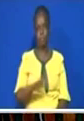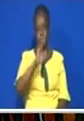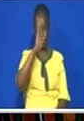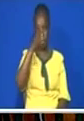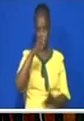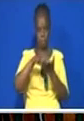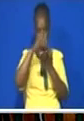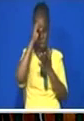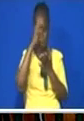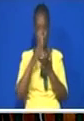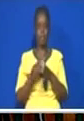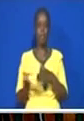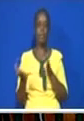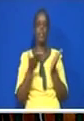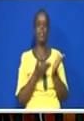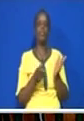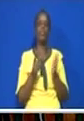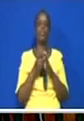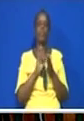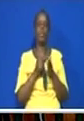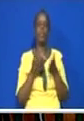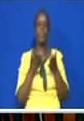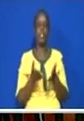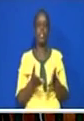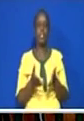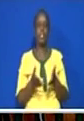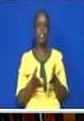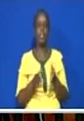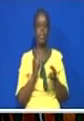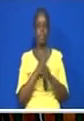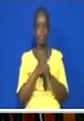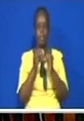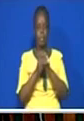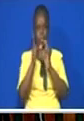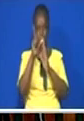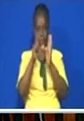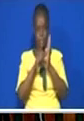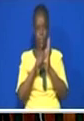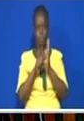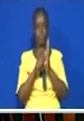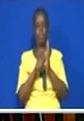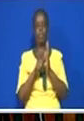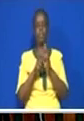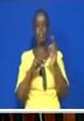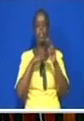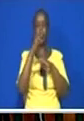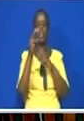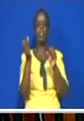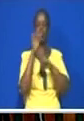Hello learner, welcome to our today mathematics of secondary